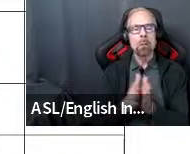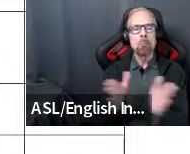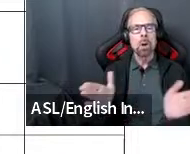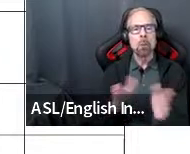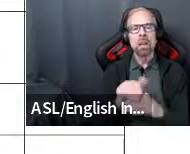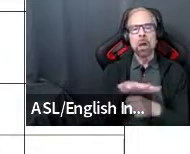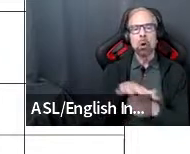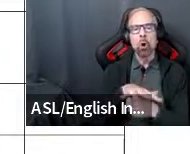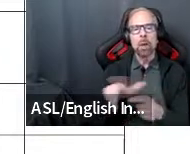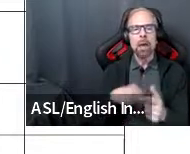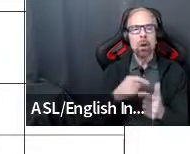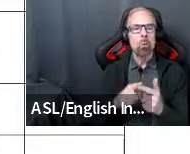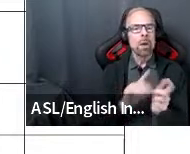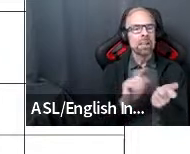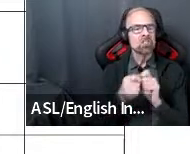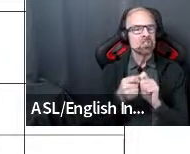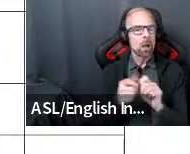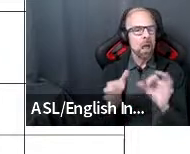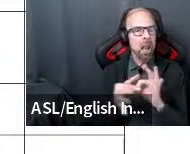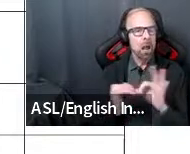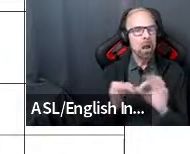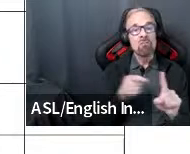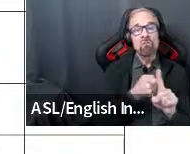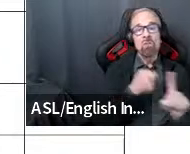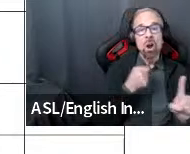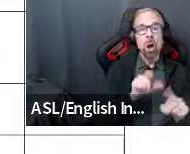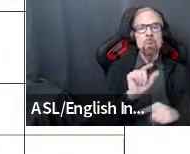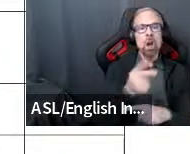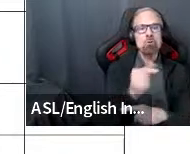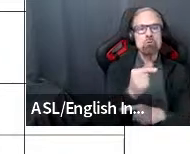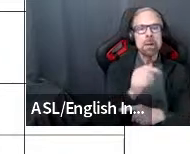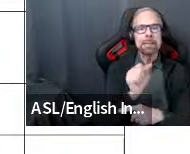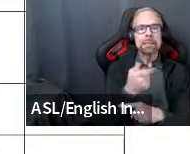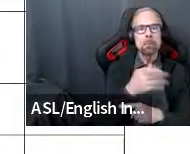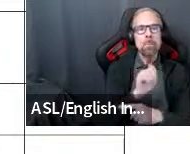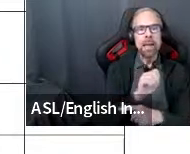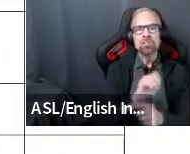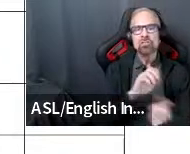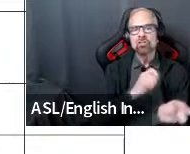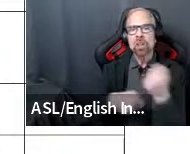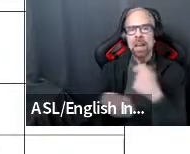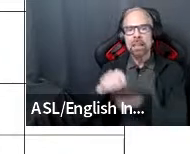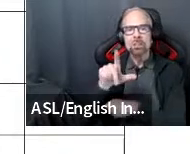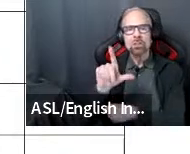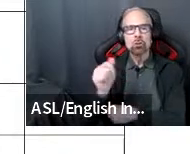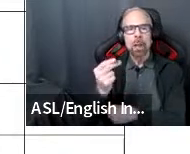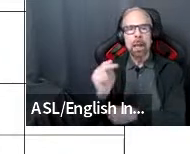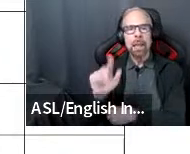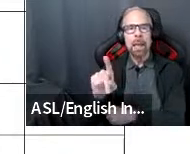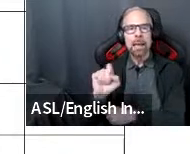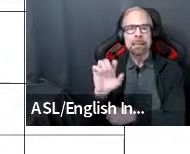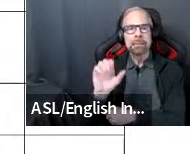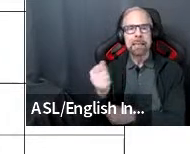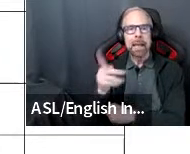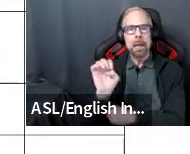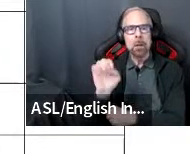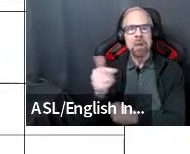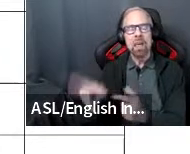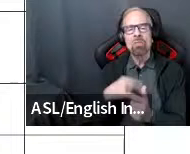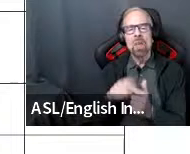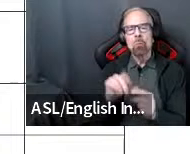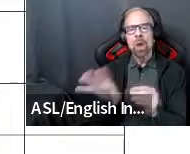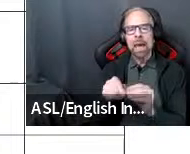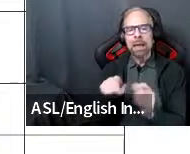this, we adjusted the language from green spaces to landscaping to be more specific, and then we added in the specificity